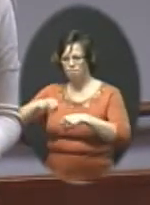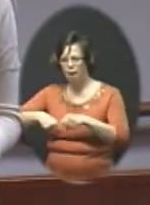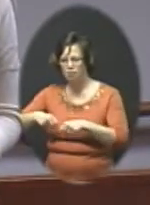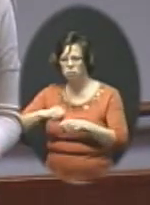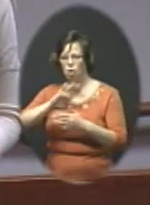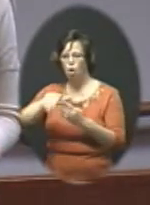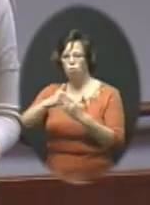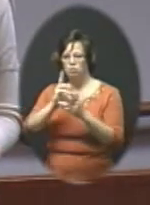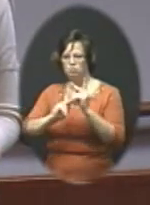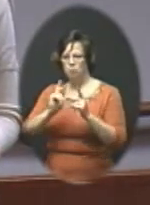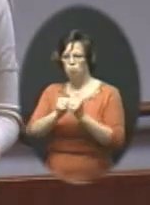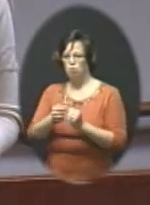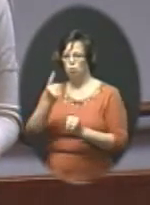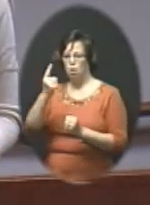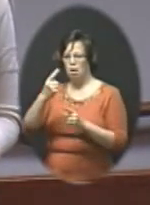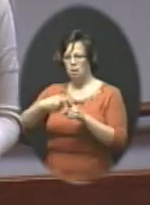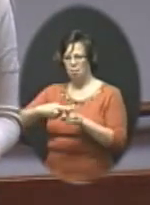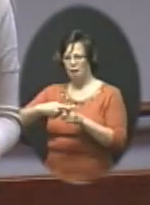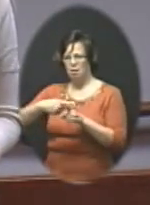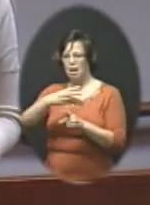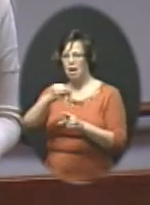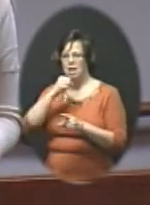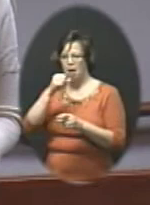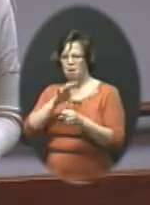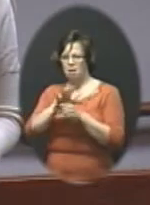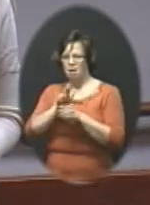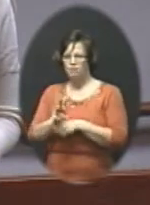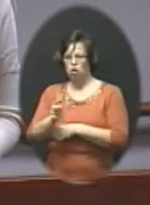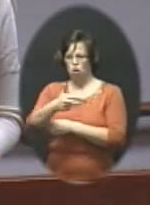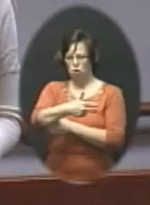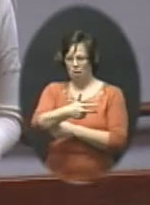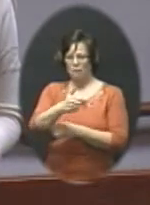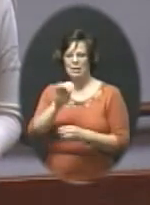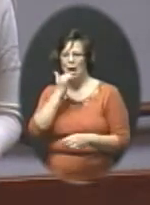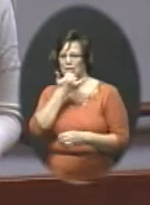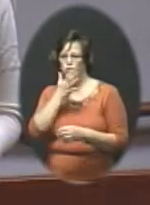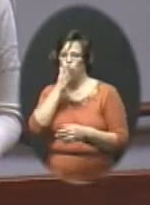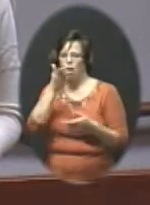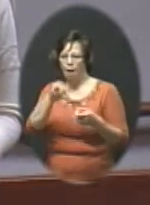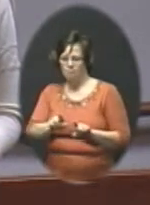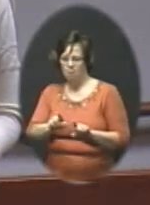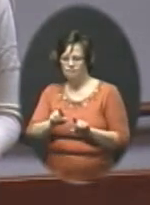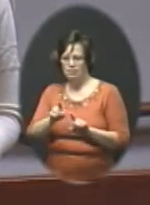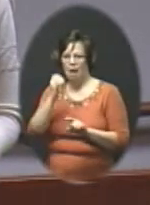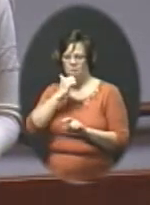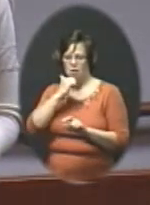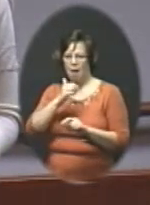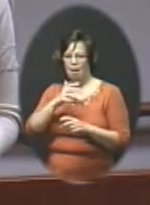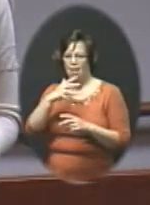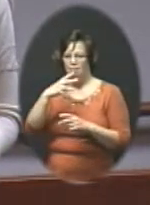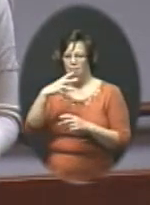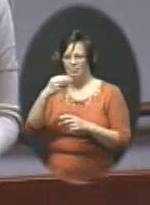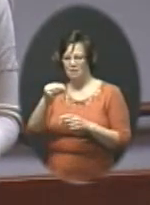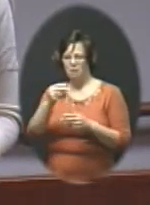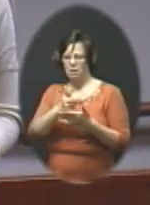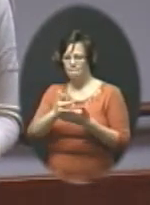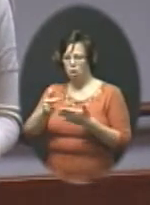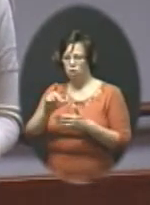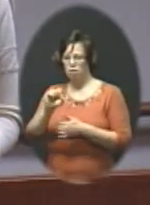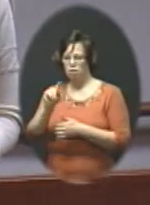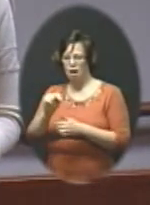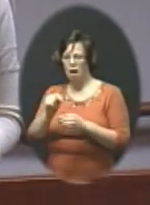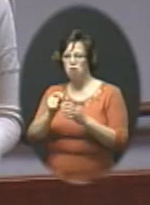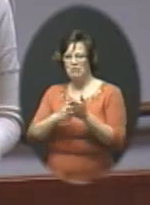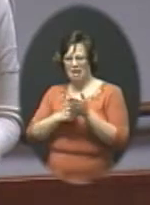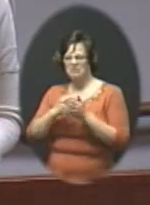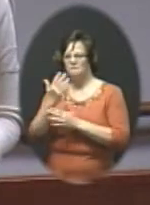combined, and with only one traffic light and a lack of turning lanes, accidents are inevitable. Each day, leaving the parking lot takes my friends and me a minimum of